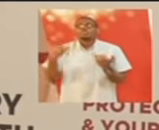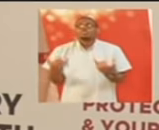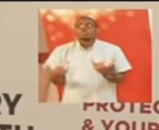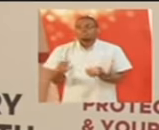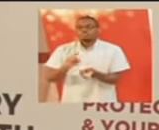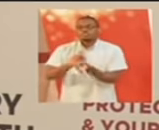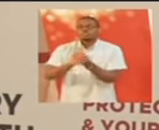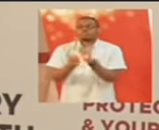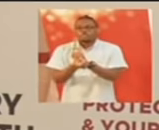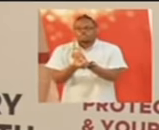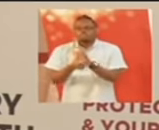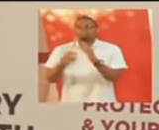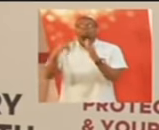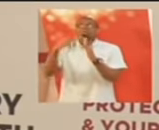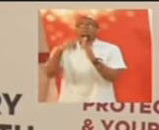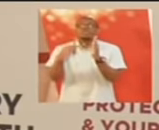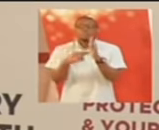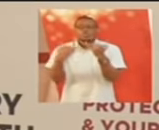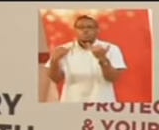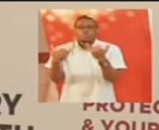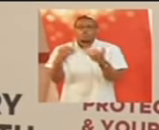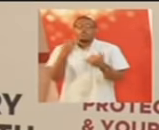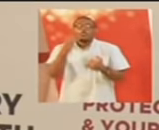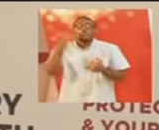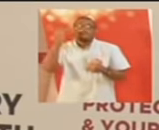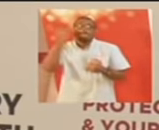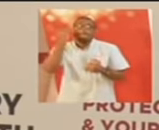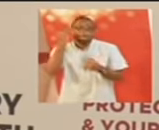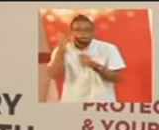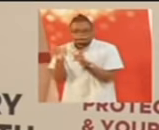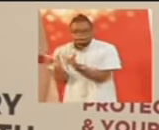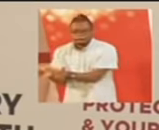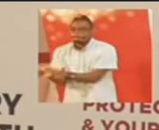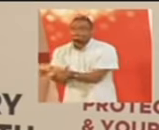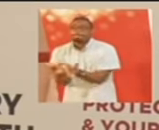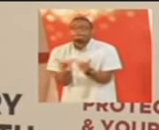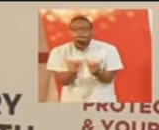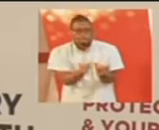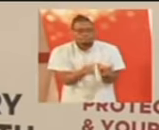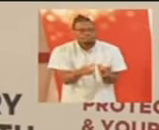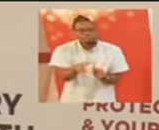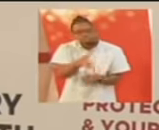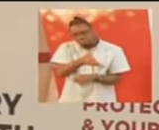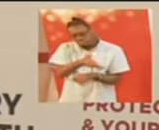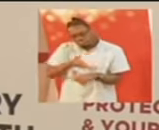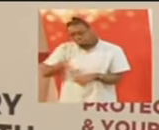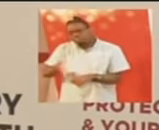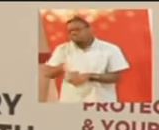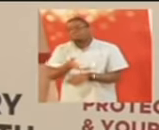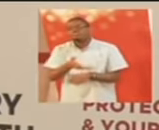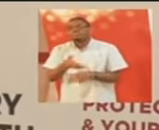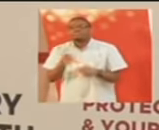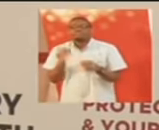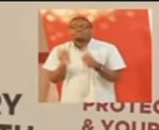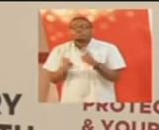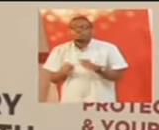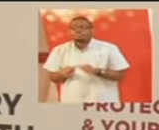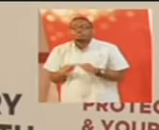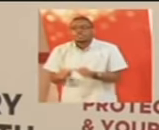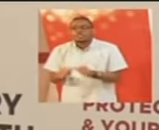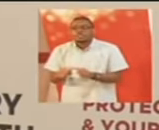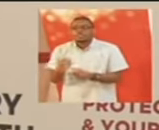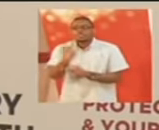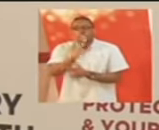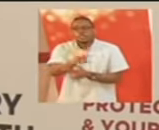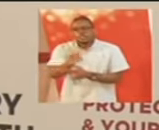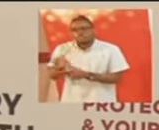introduction of home quarantine, we have been able to keep the parallel healthcare system between 22 and 32% over the past 3 to 4